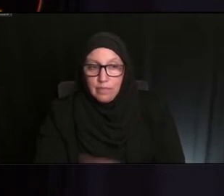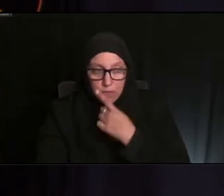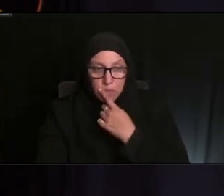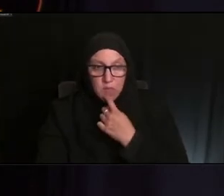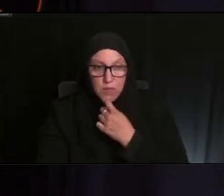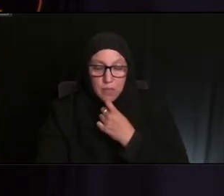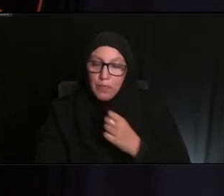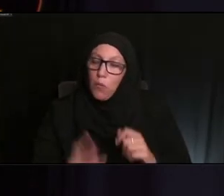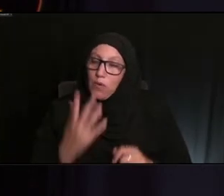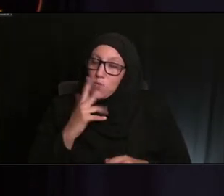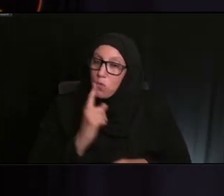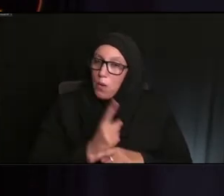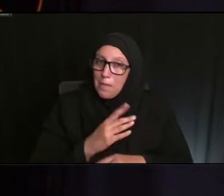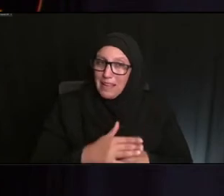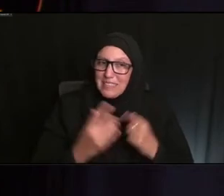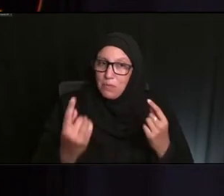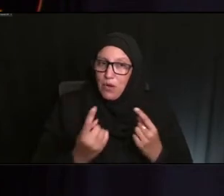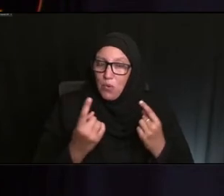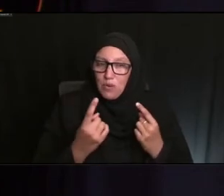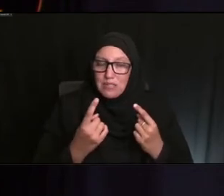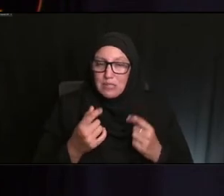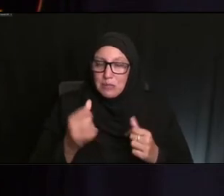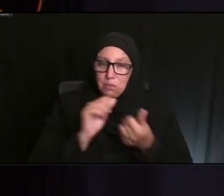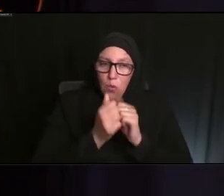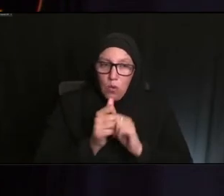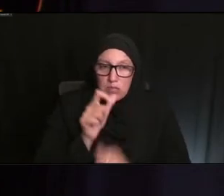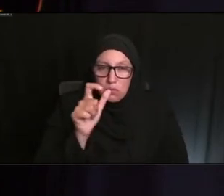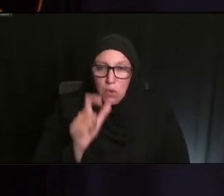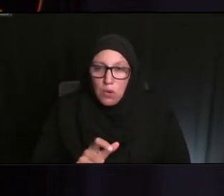musician or an actor,